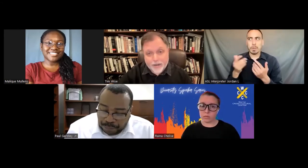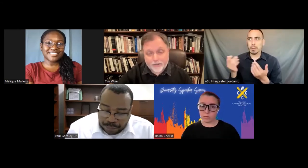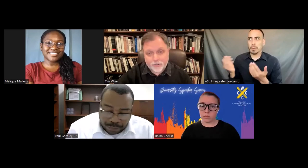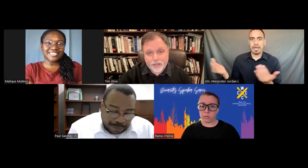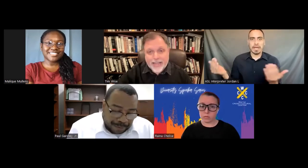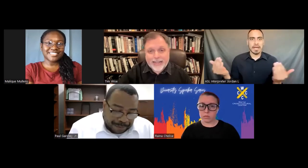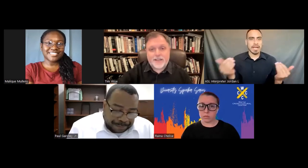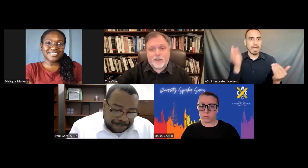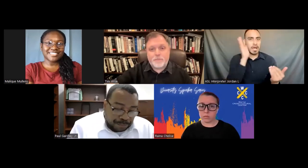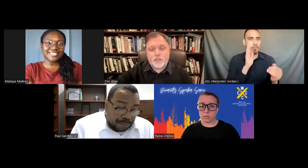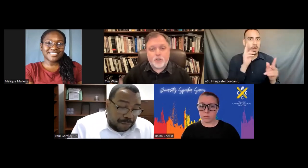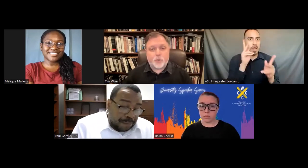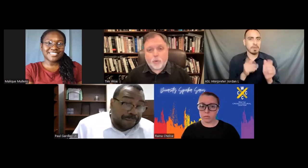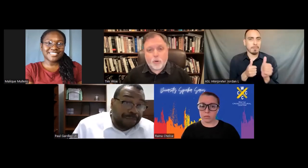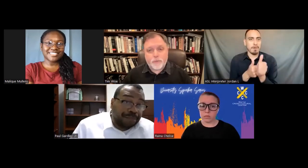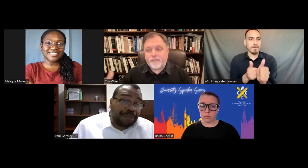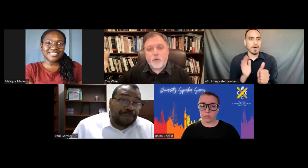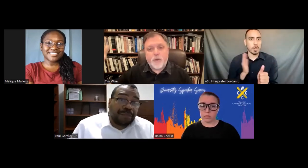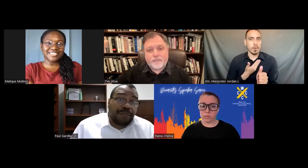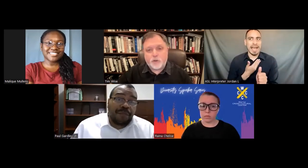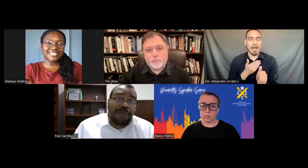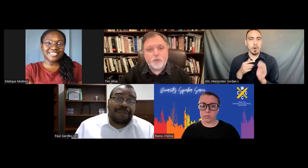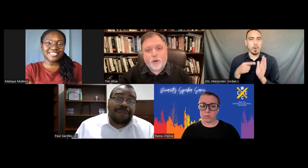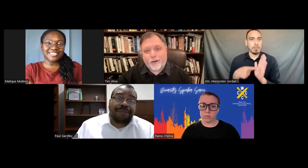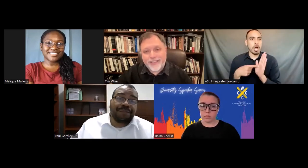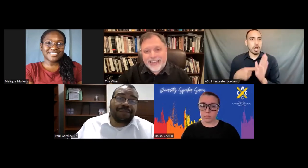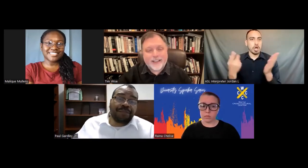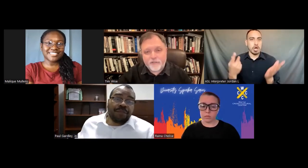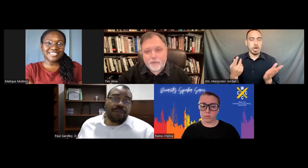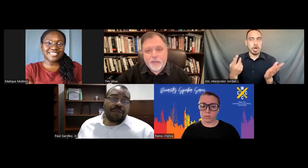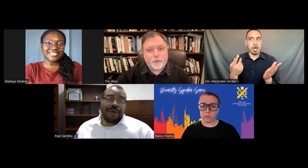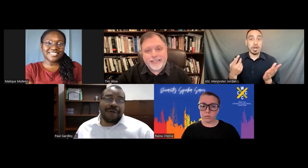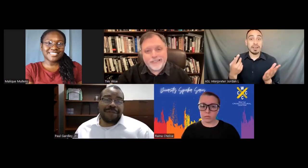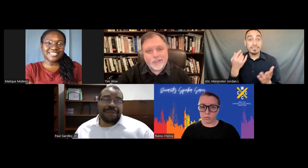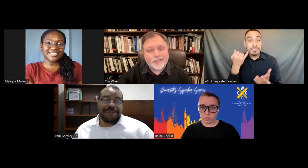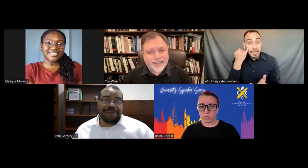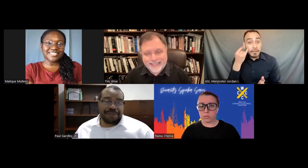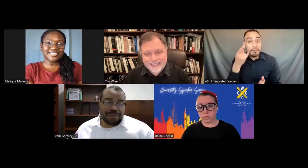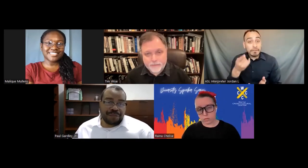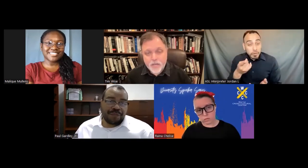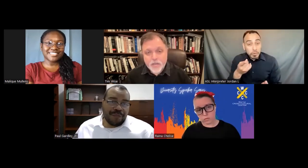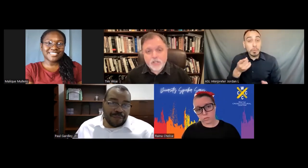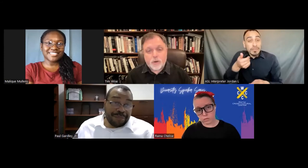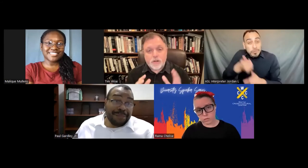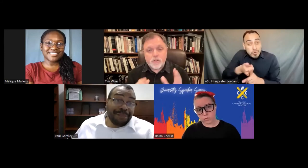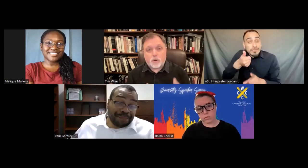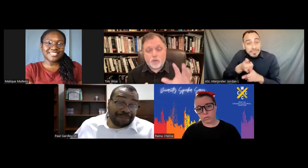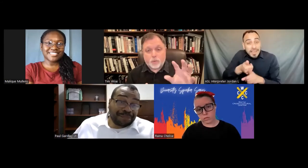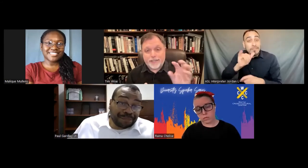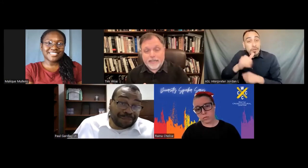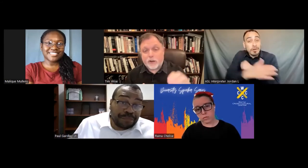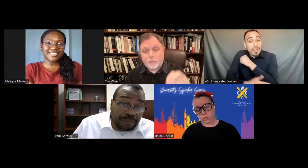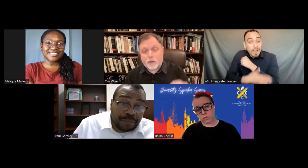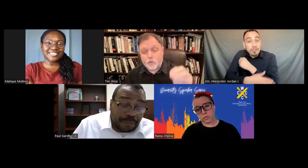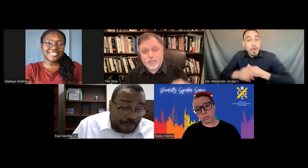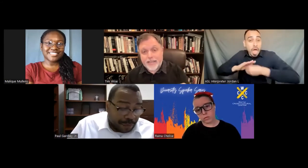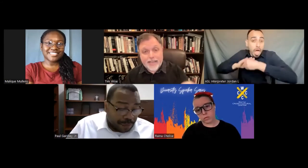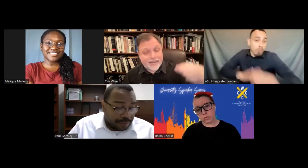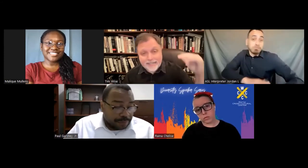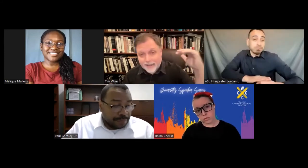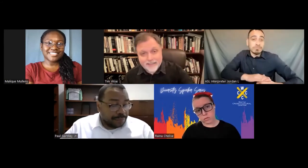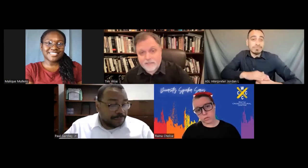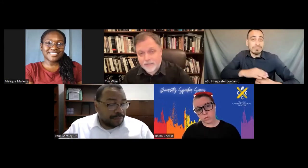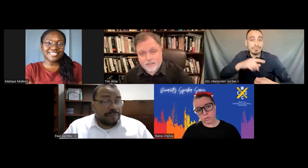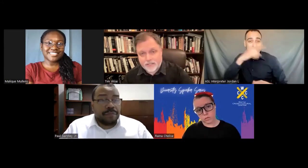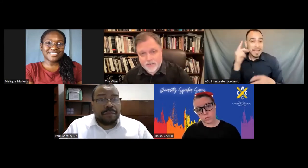your model and to come into your orbit if you have your boot on the neck of people that look like them? So in other words, what Derrick Bell was saying,